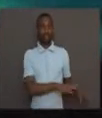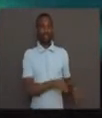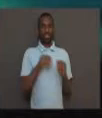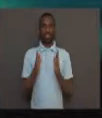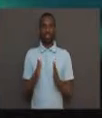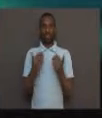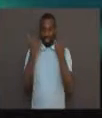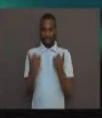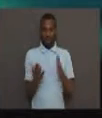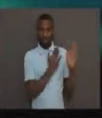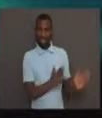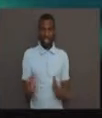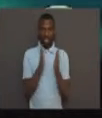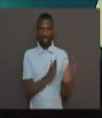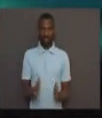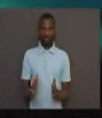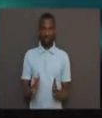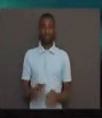Students, let's get ready.